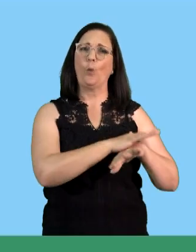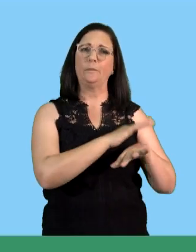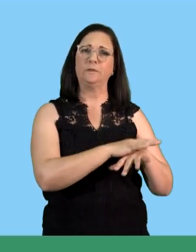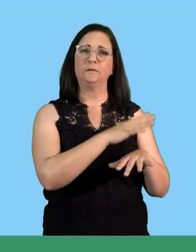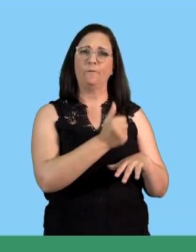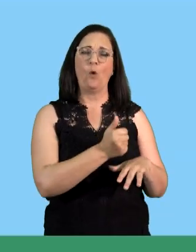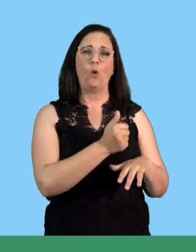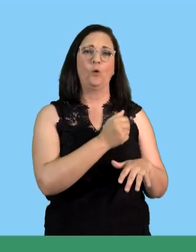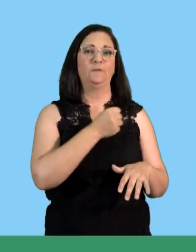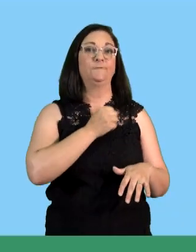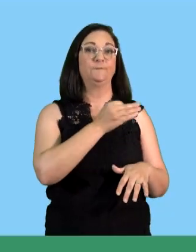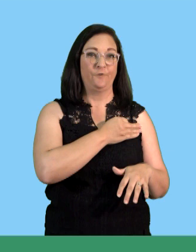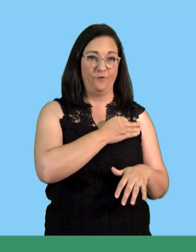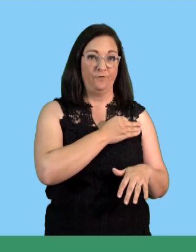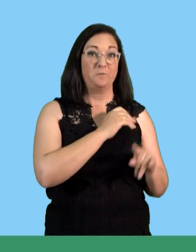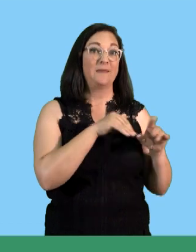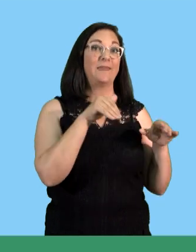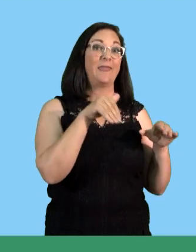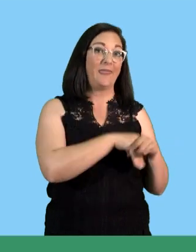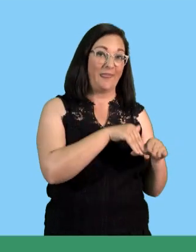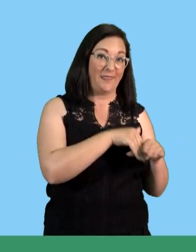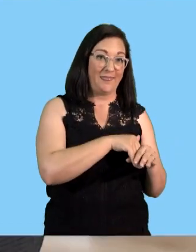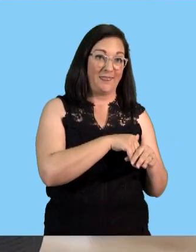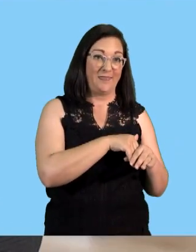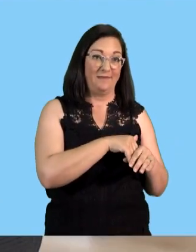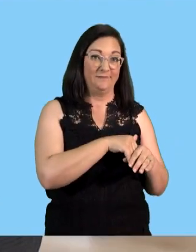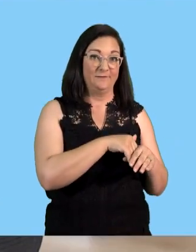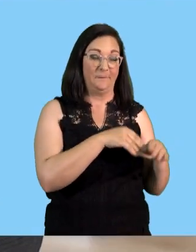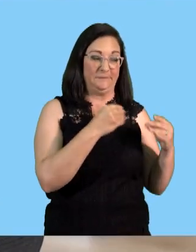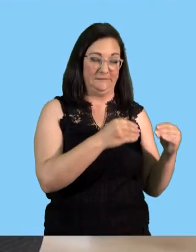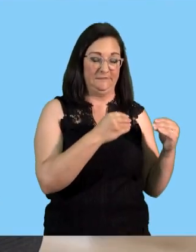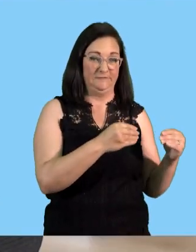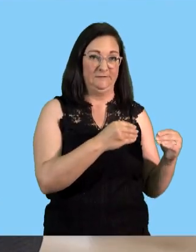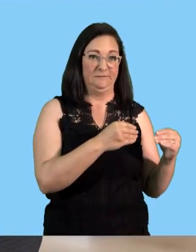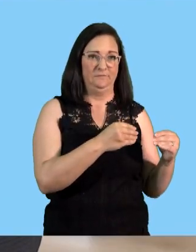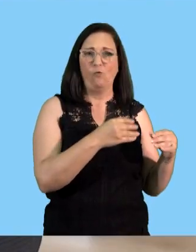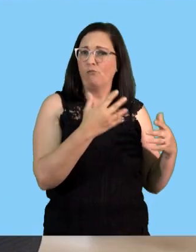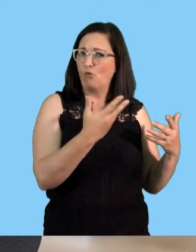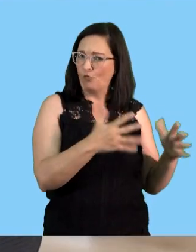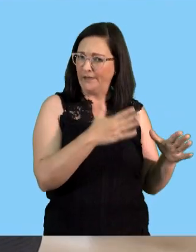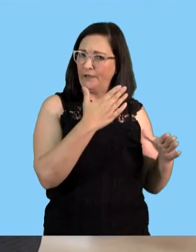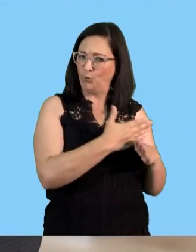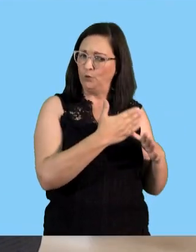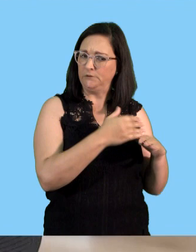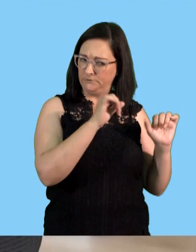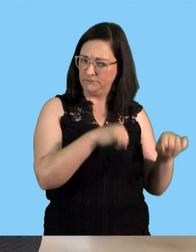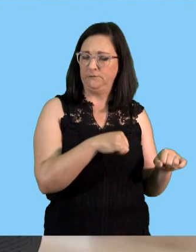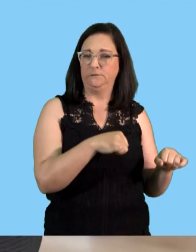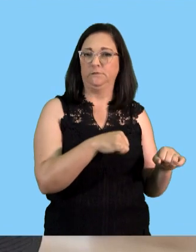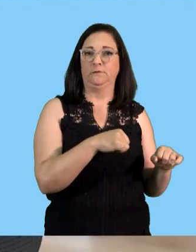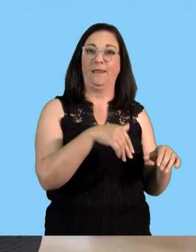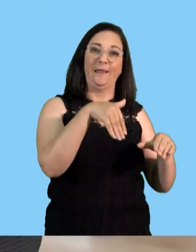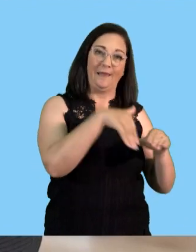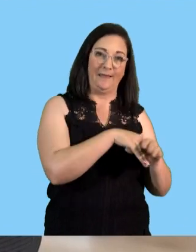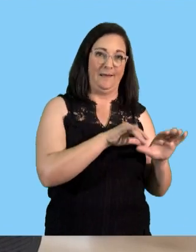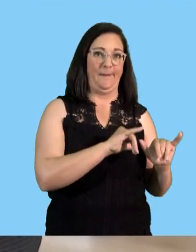the staff. Don't forget, I said internal, people who are within the business, people who are already working for our business. So this